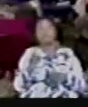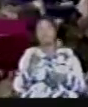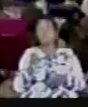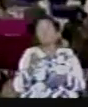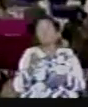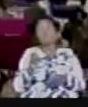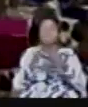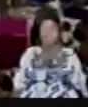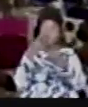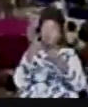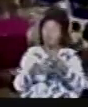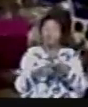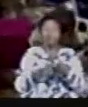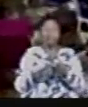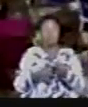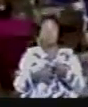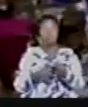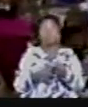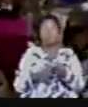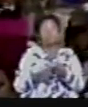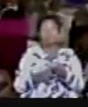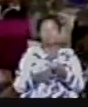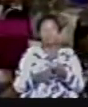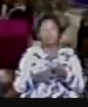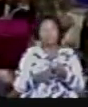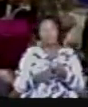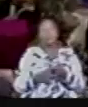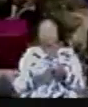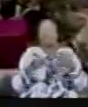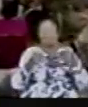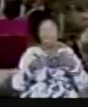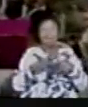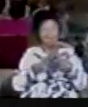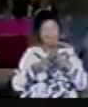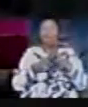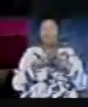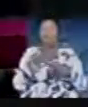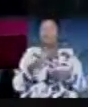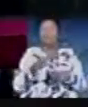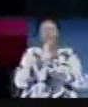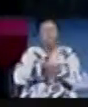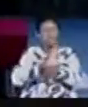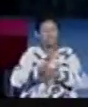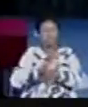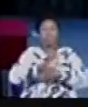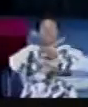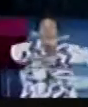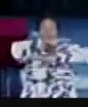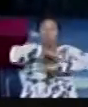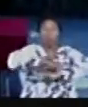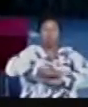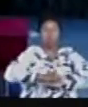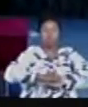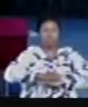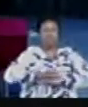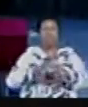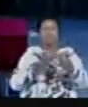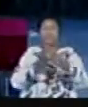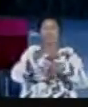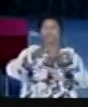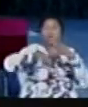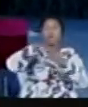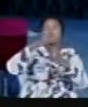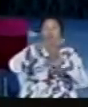Then at the church's rest throughout all Judea and Galilee